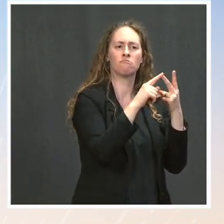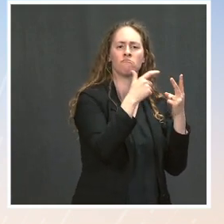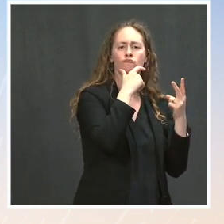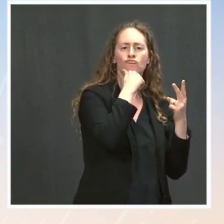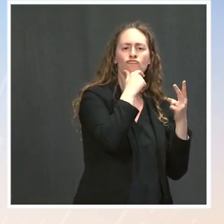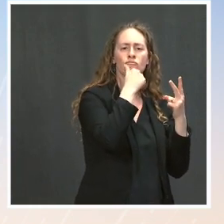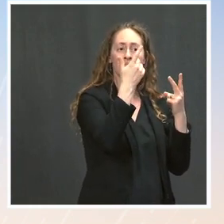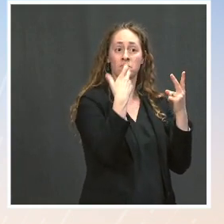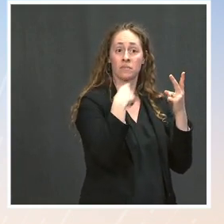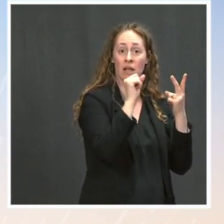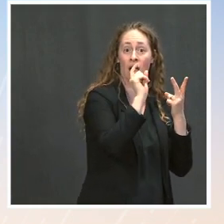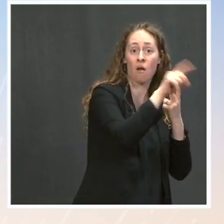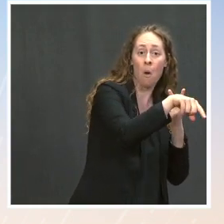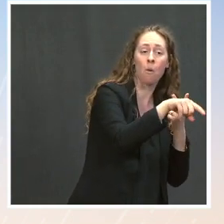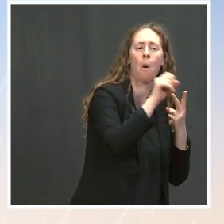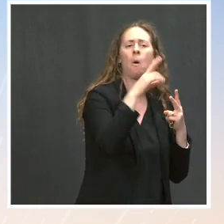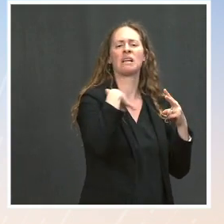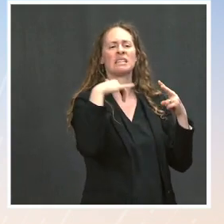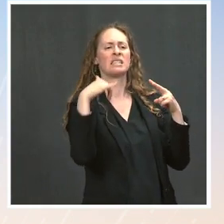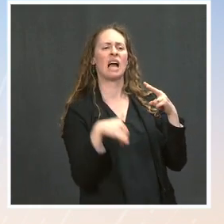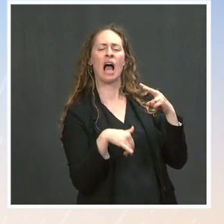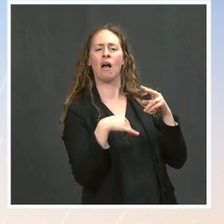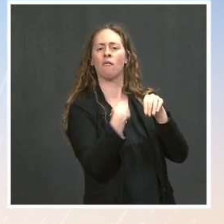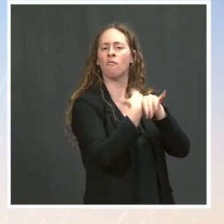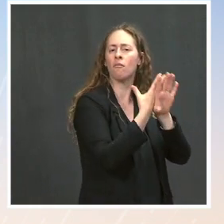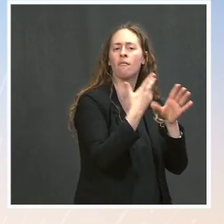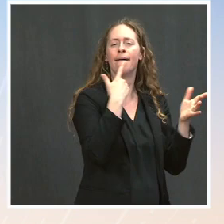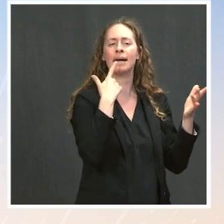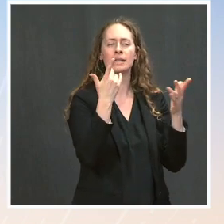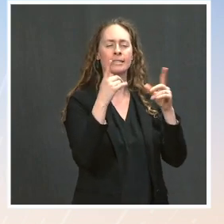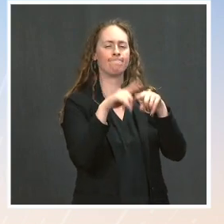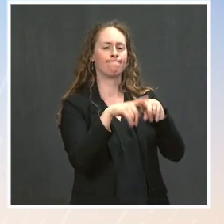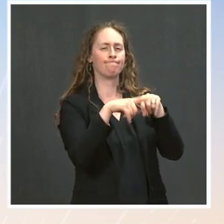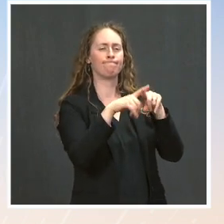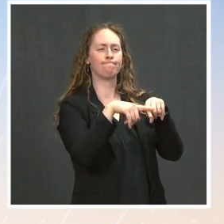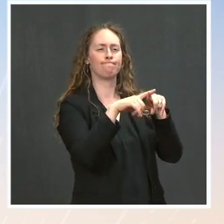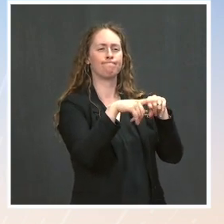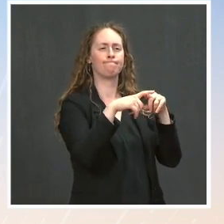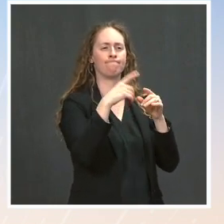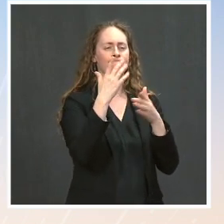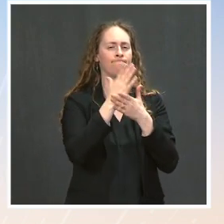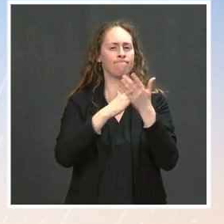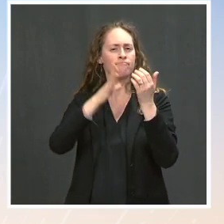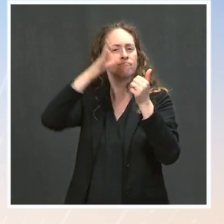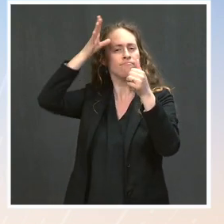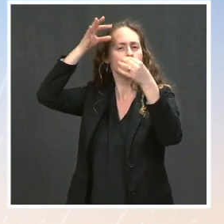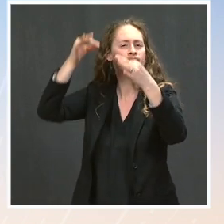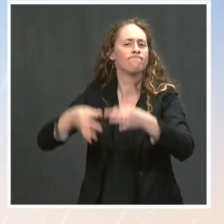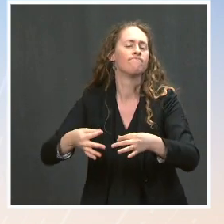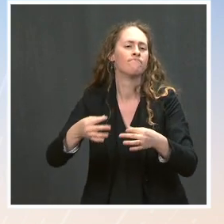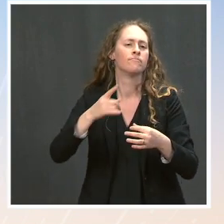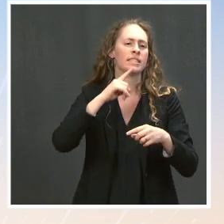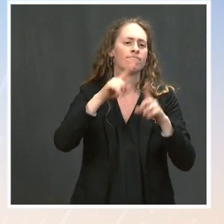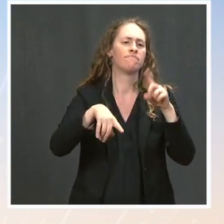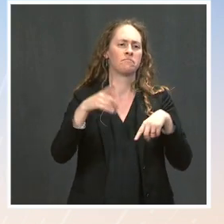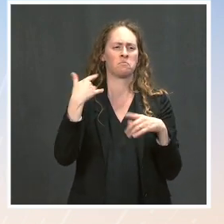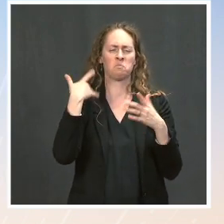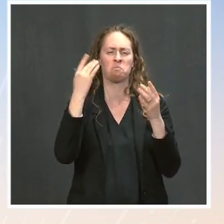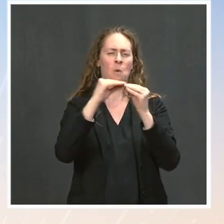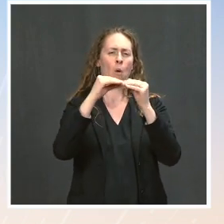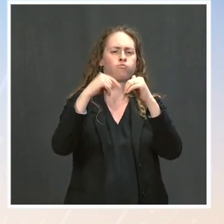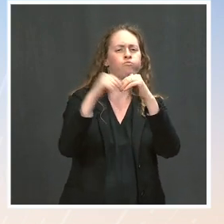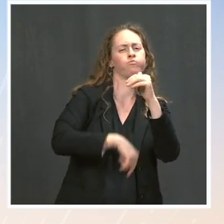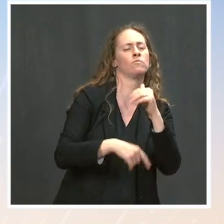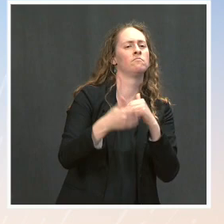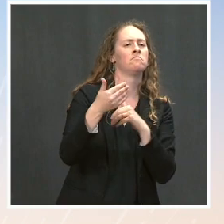stay remote. That is, in some school districts, the option they've chosen. I expect we'll have more data on March, not until